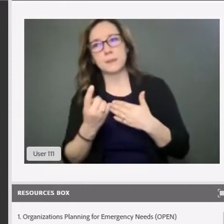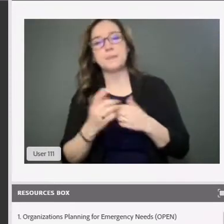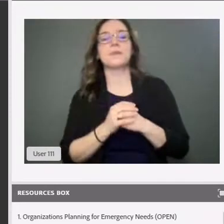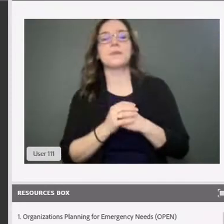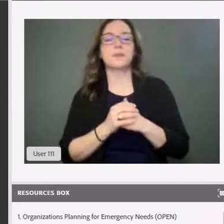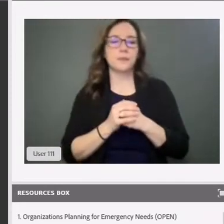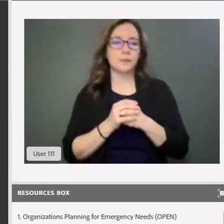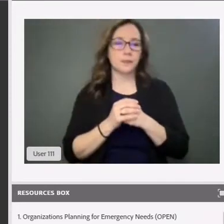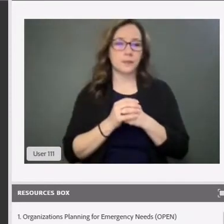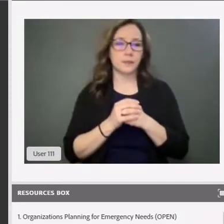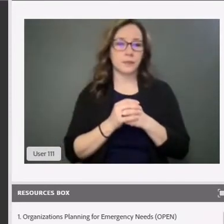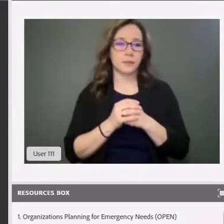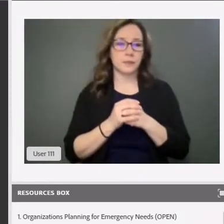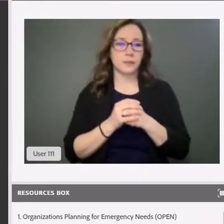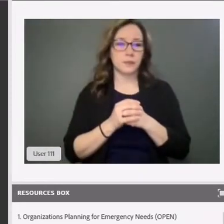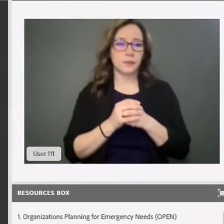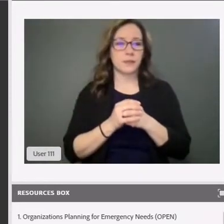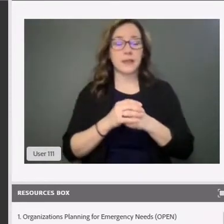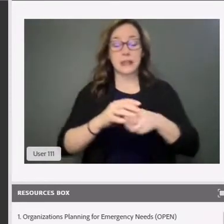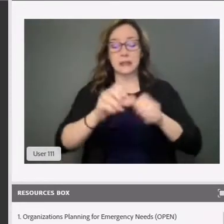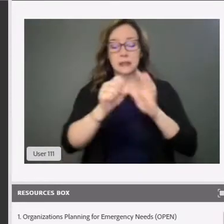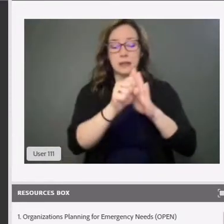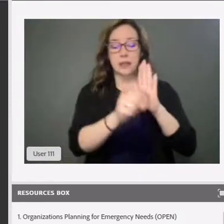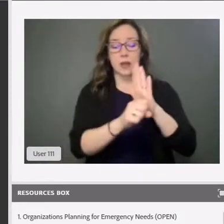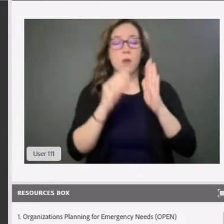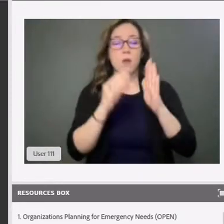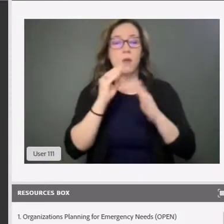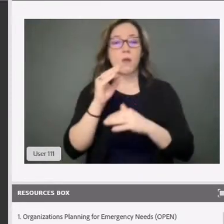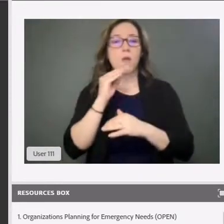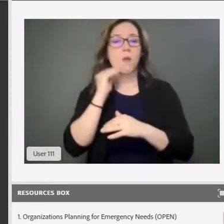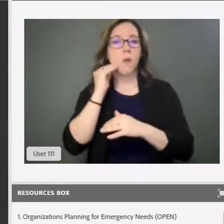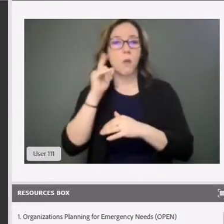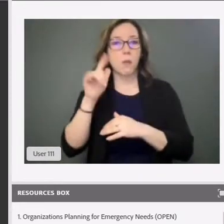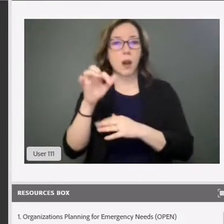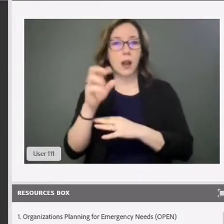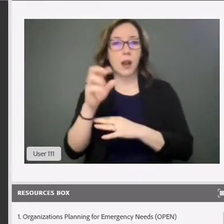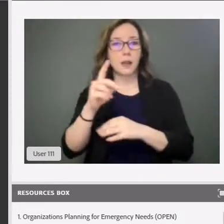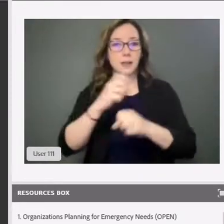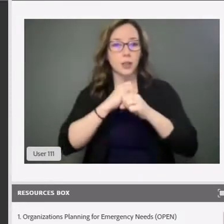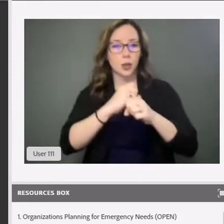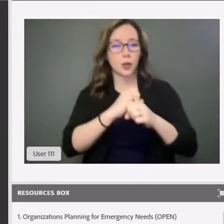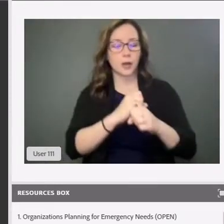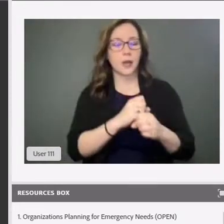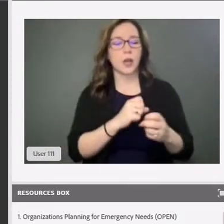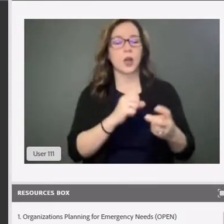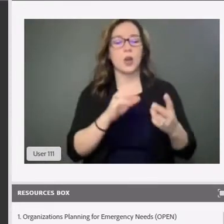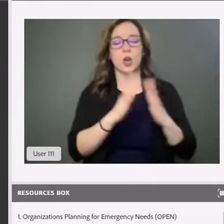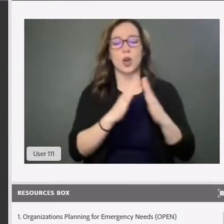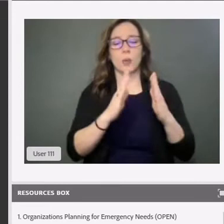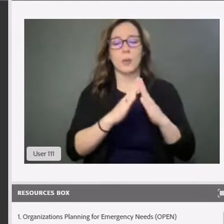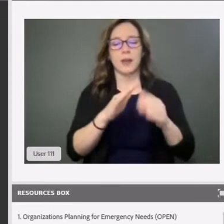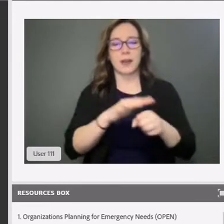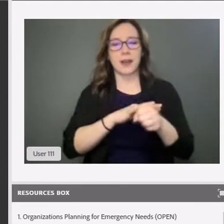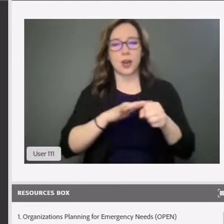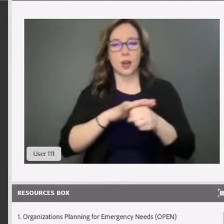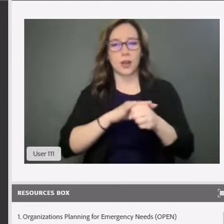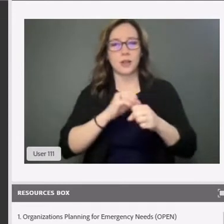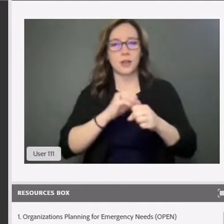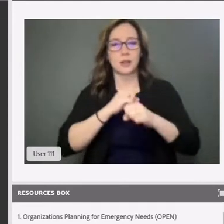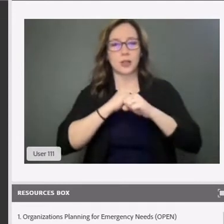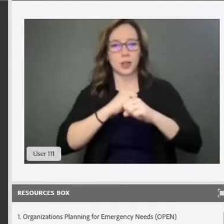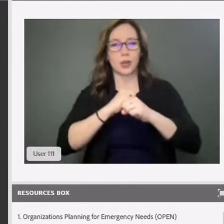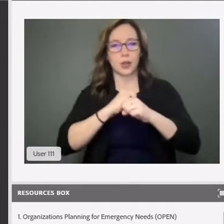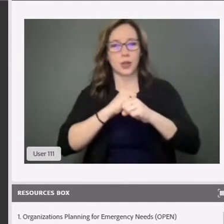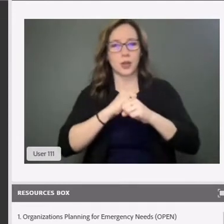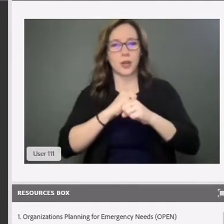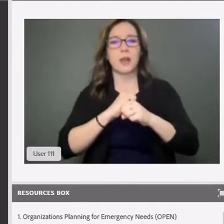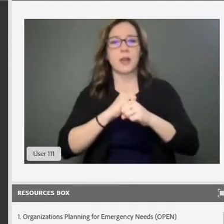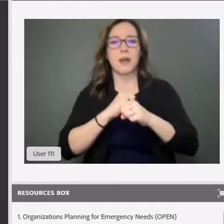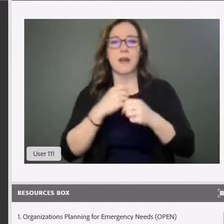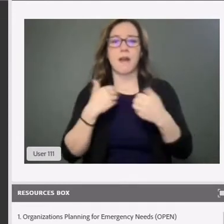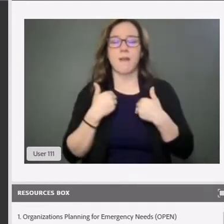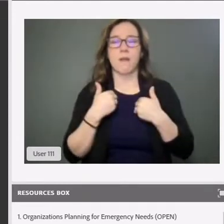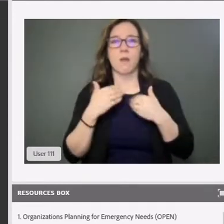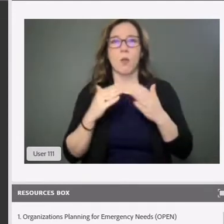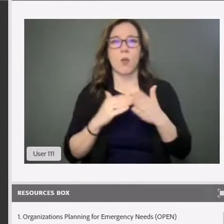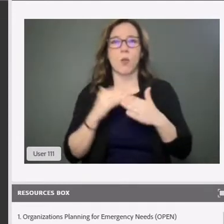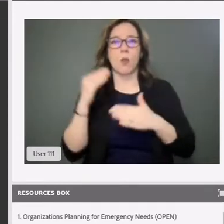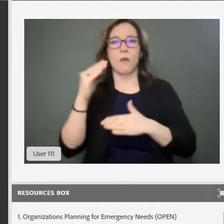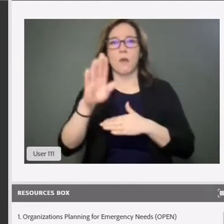see, just between the State Homeland Security Program and the Urban Area Security Initiative, that right there was over $1 billion.